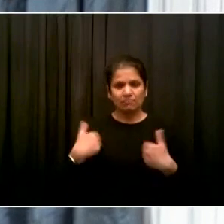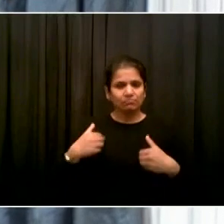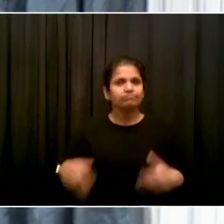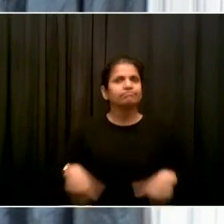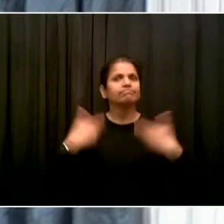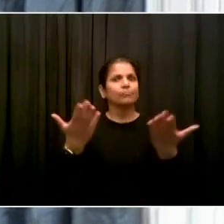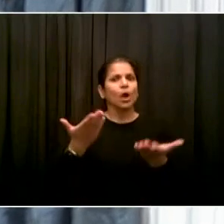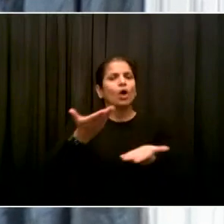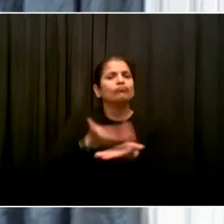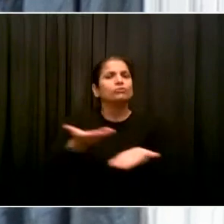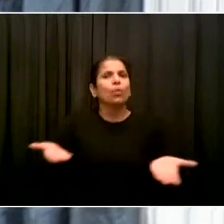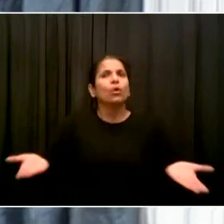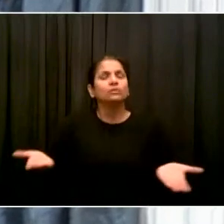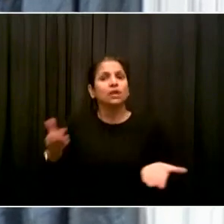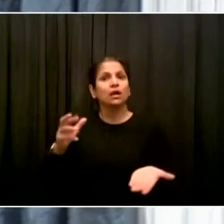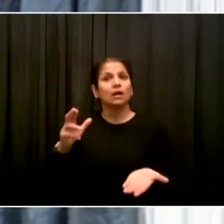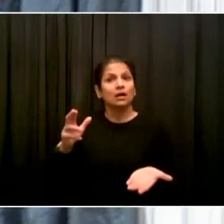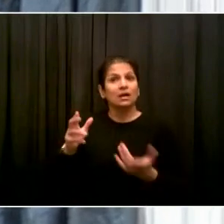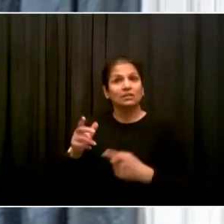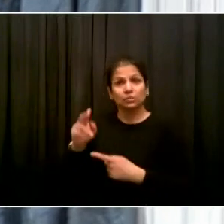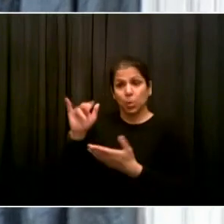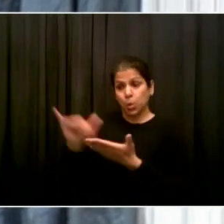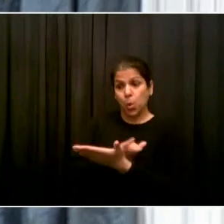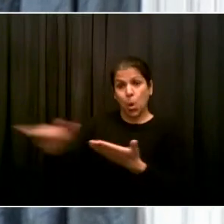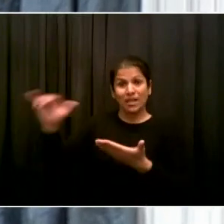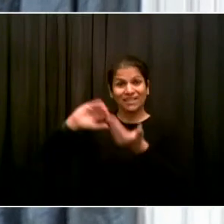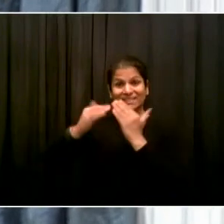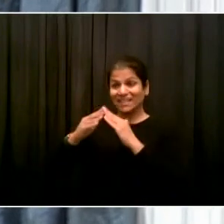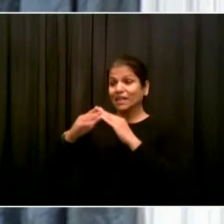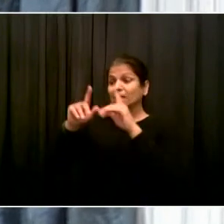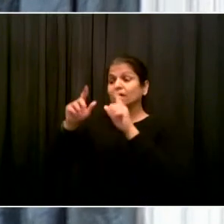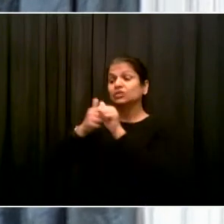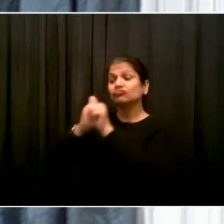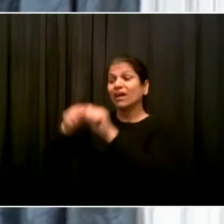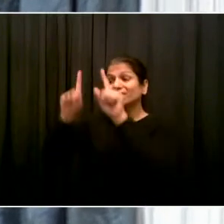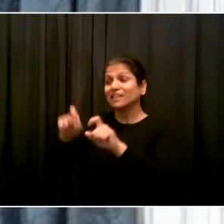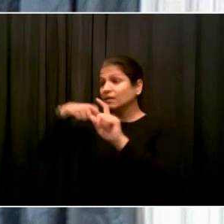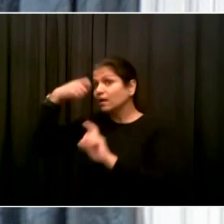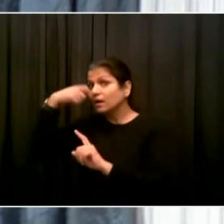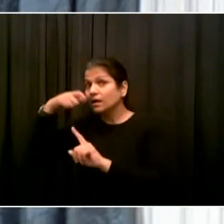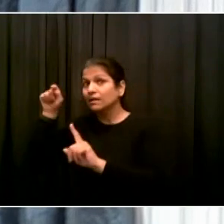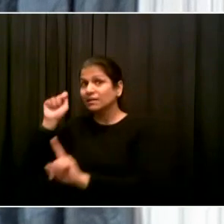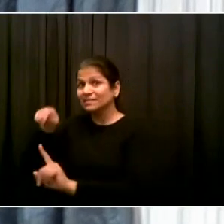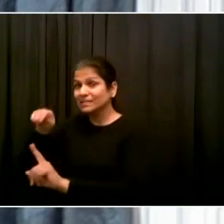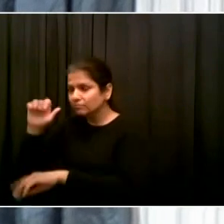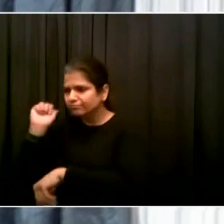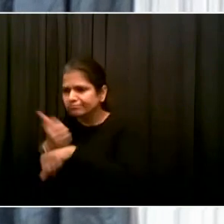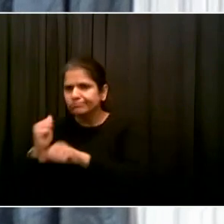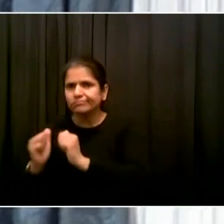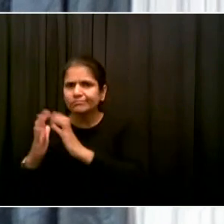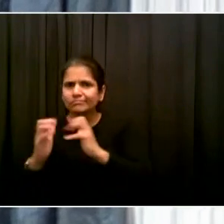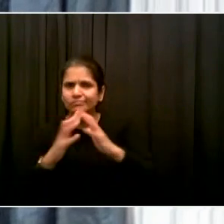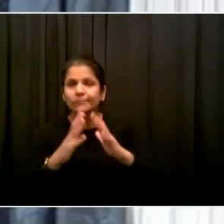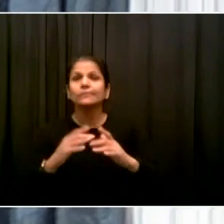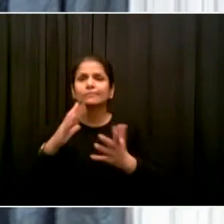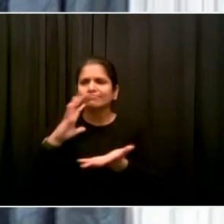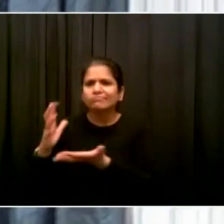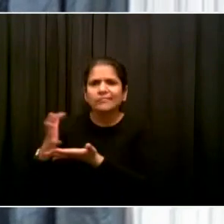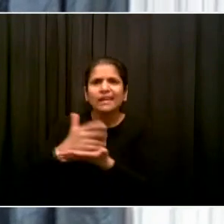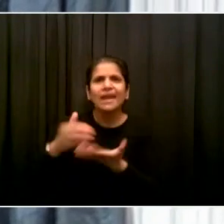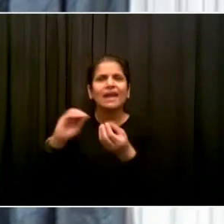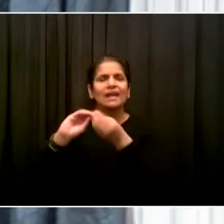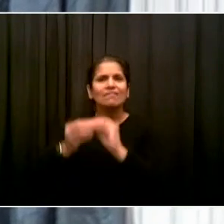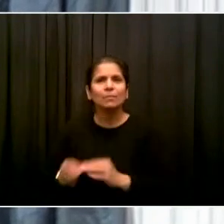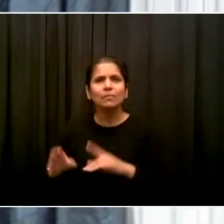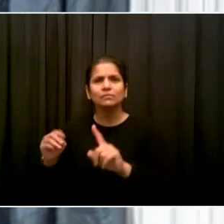Corps' Take Care program to help those who are now living with the effects of long COVID. As you may have heard, long COVID is a collection of symptoms that